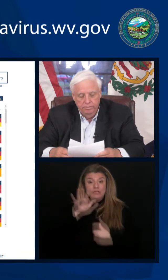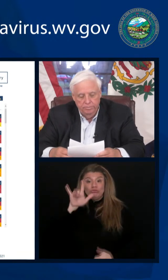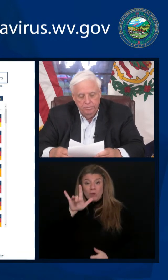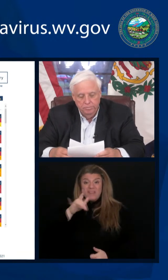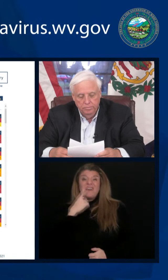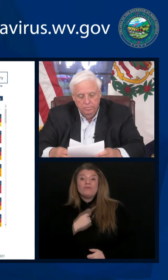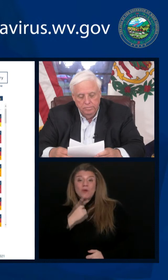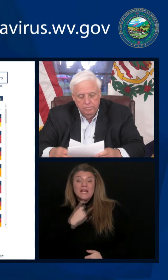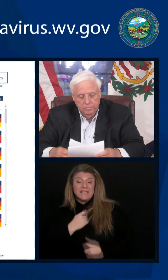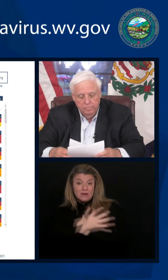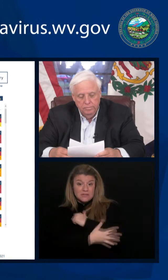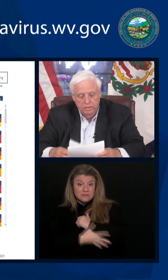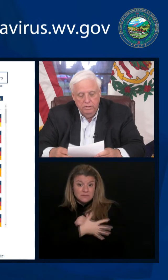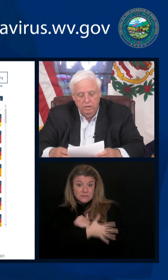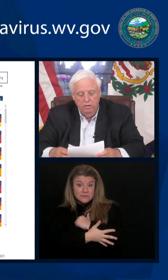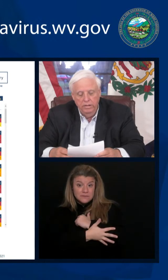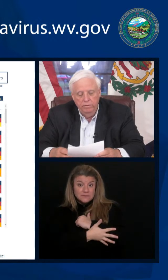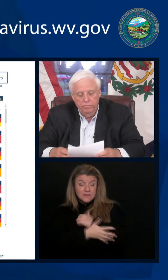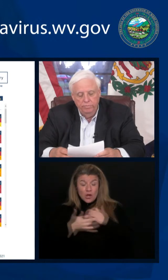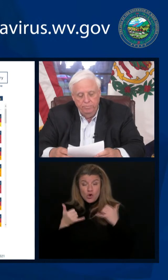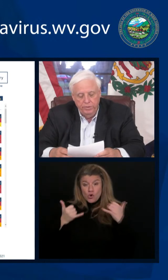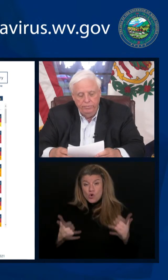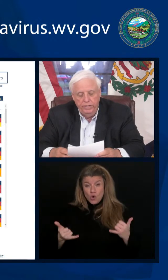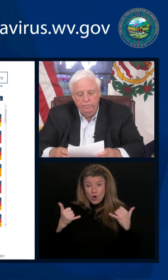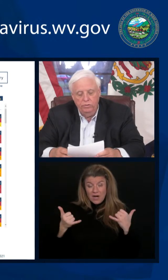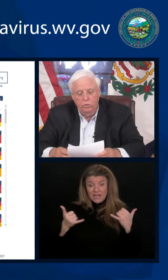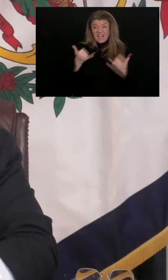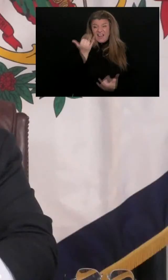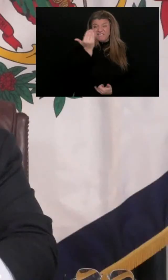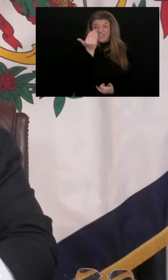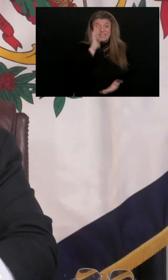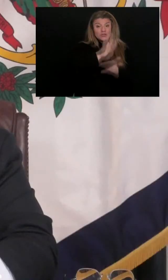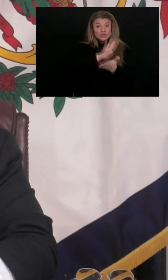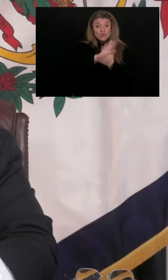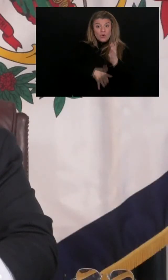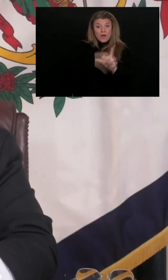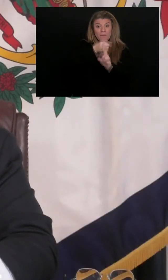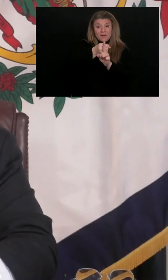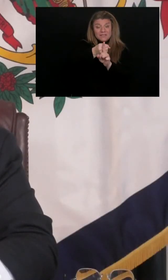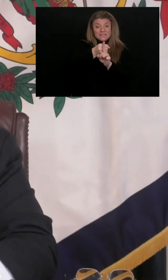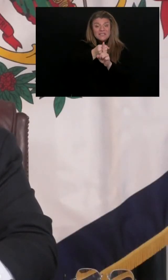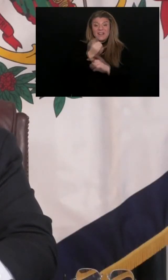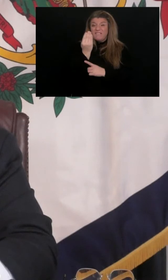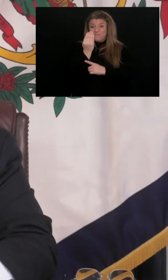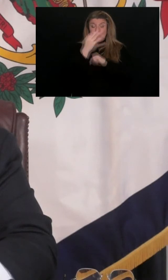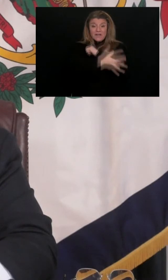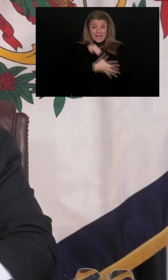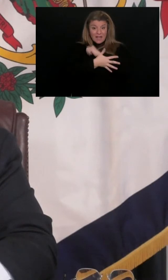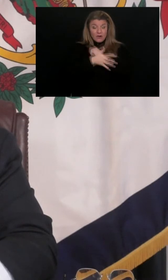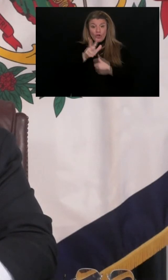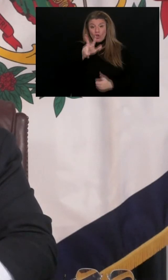counties. There are currently 15 school outbreaks in 14 counties and